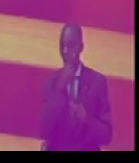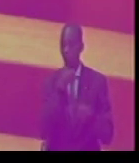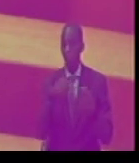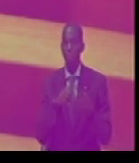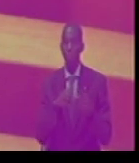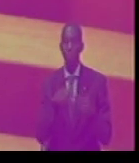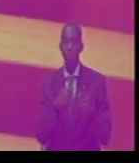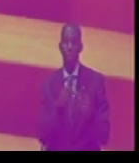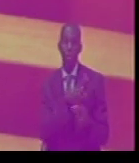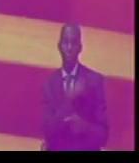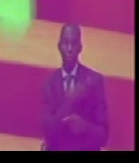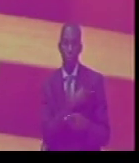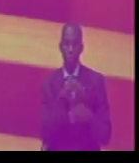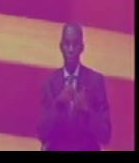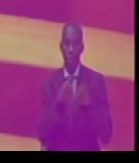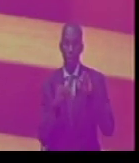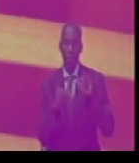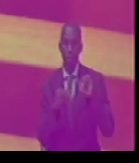the hospital